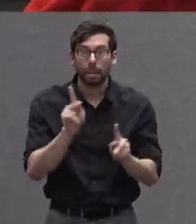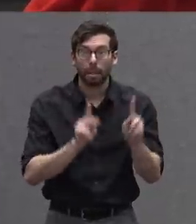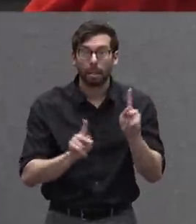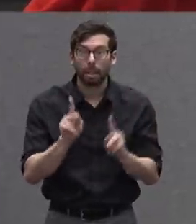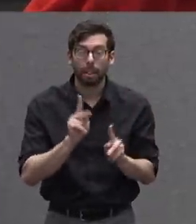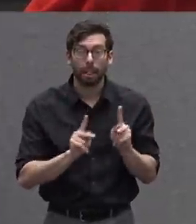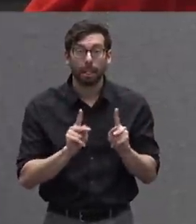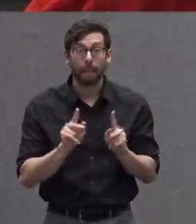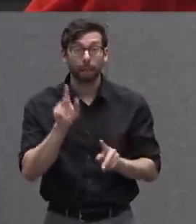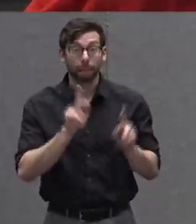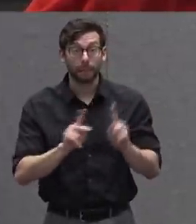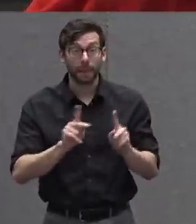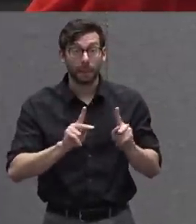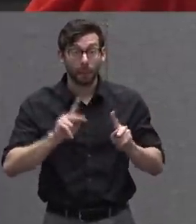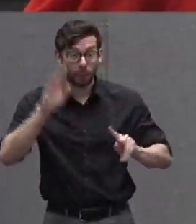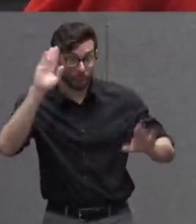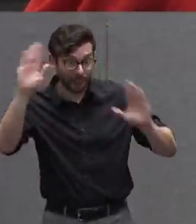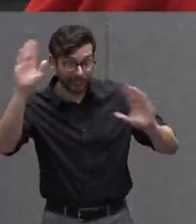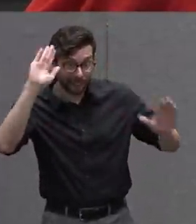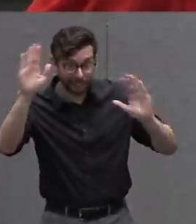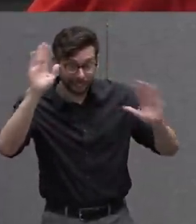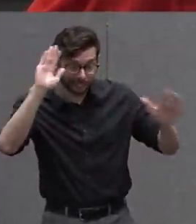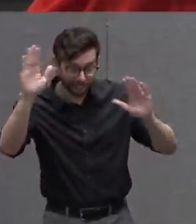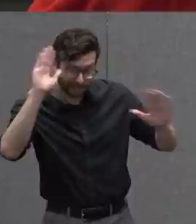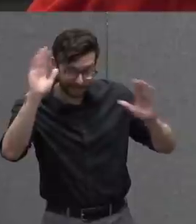They're waving at her. Hello.